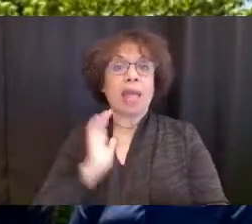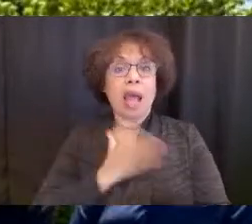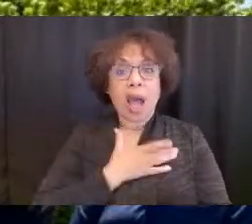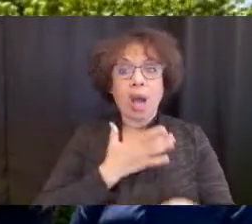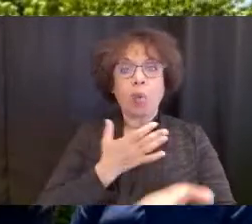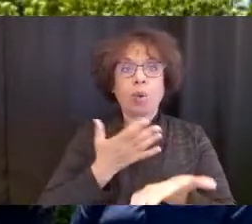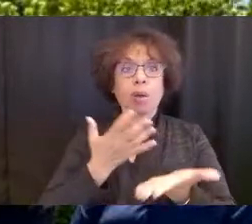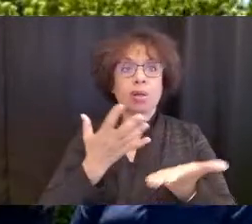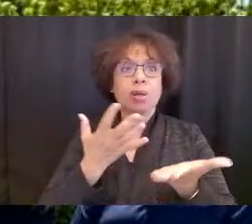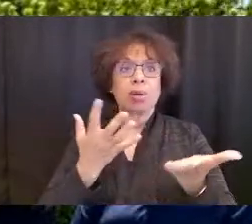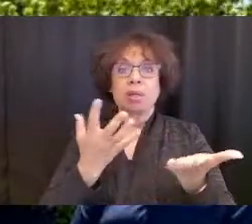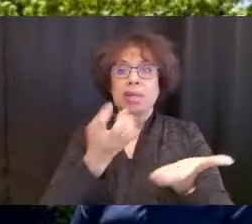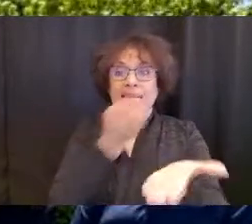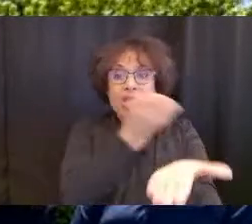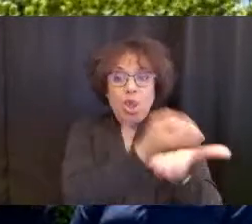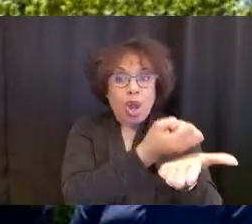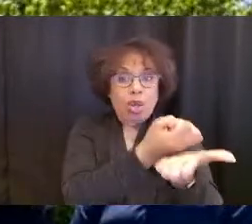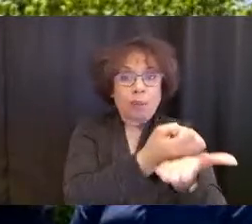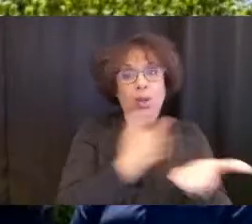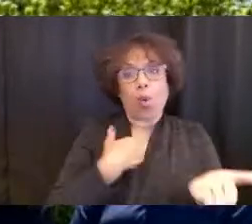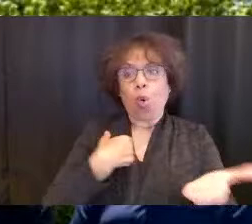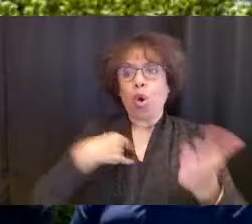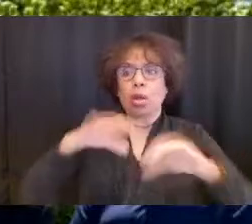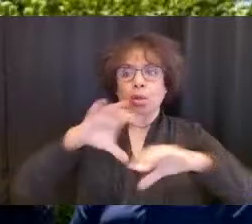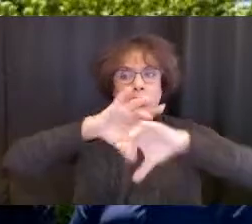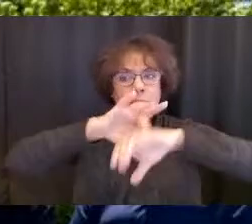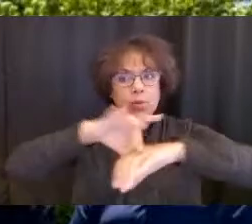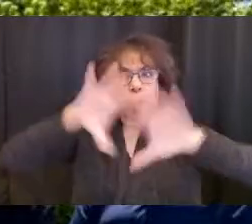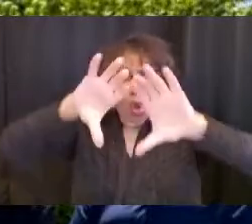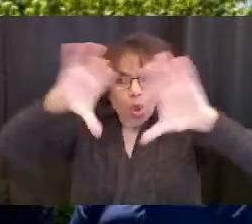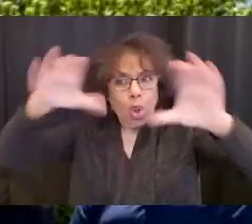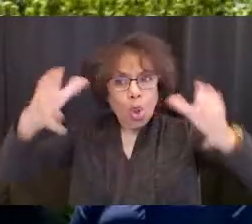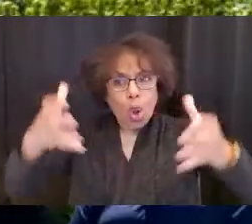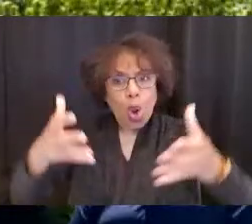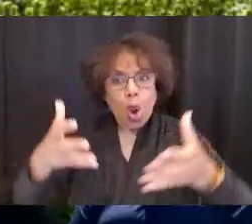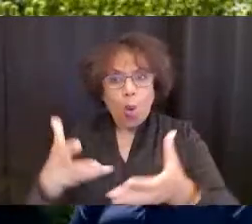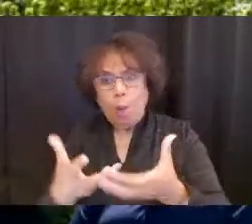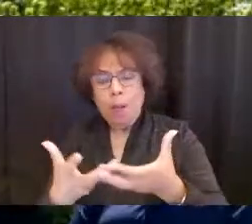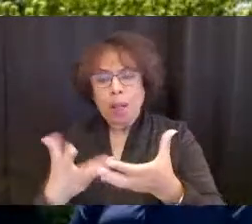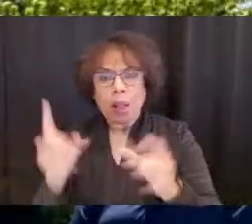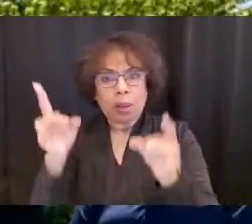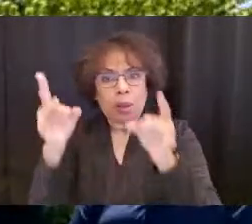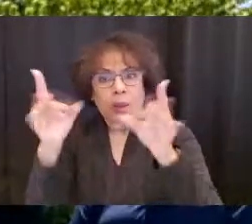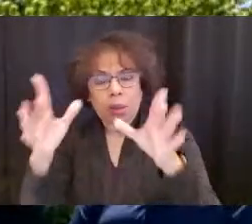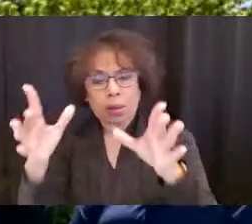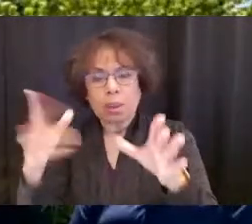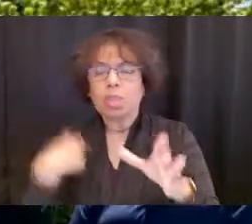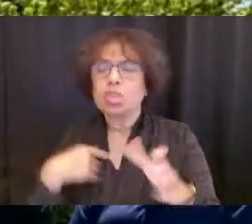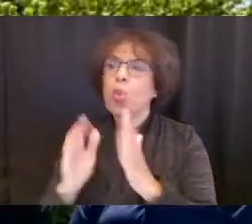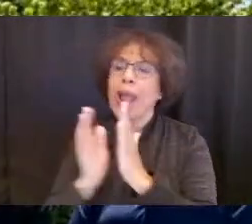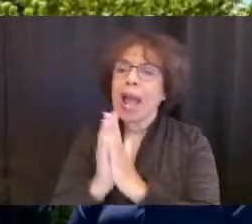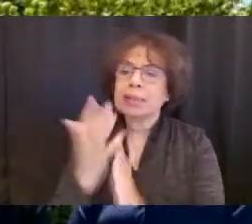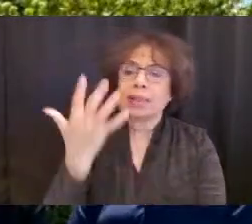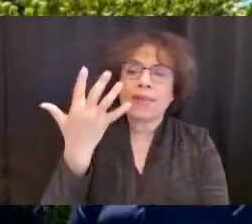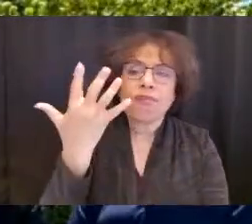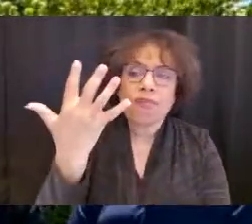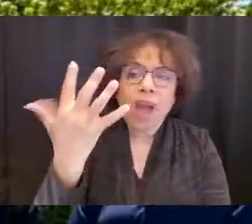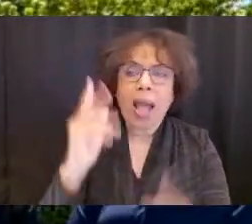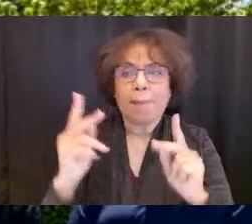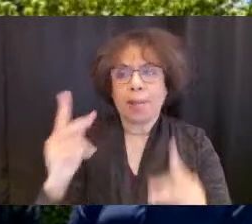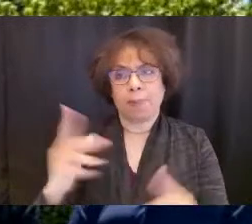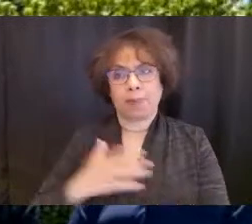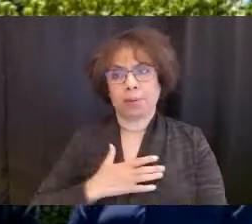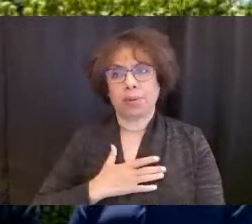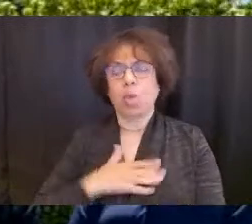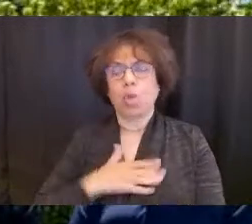global recession, or devastating cuts to families. So we're asking that 5 of them come forward, do